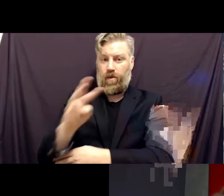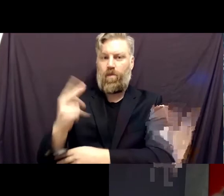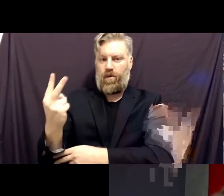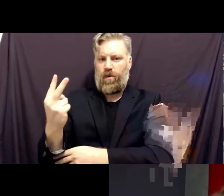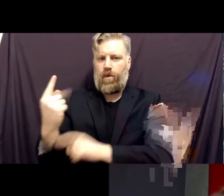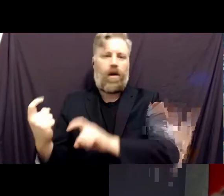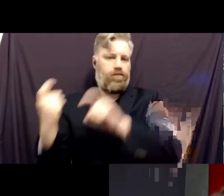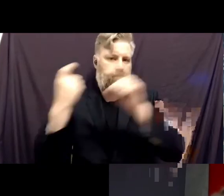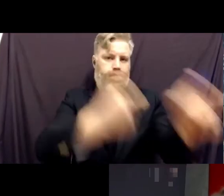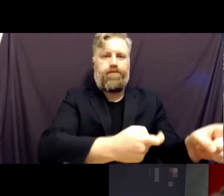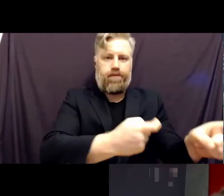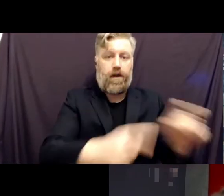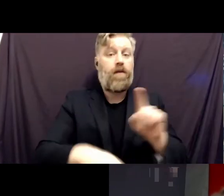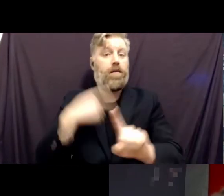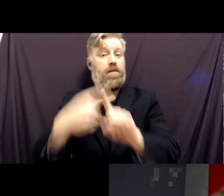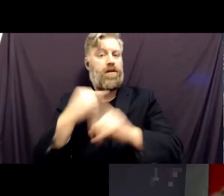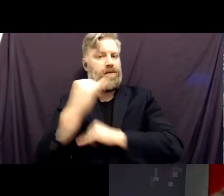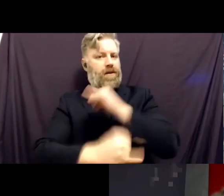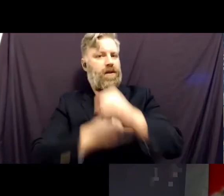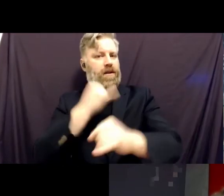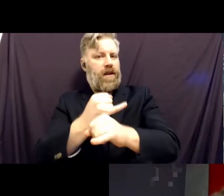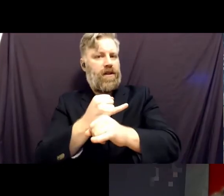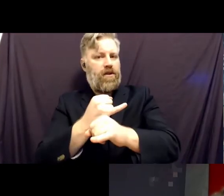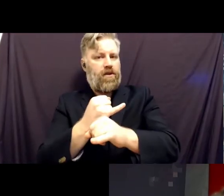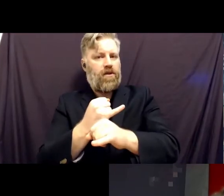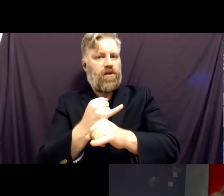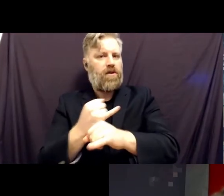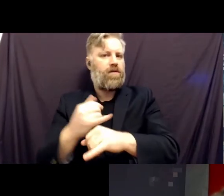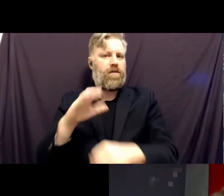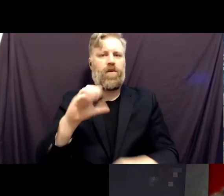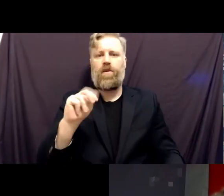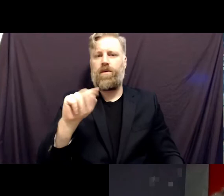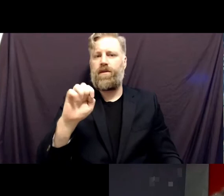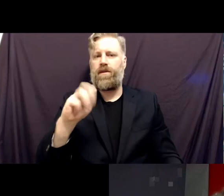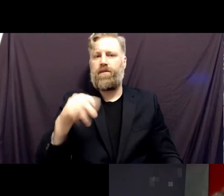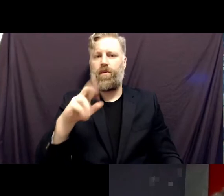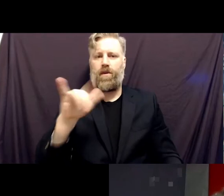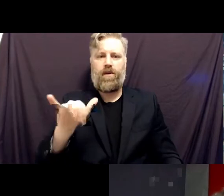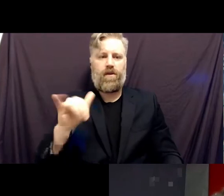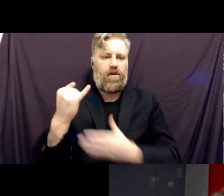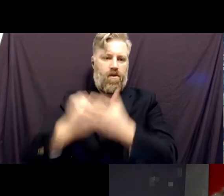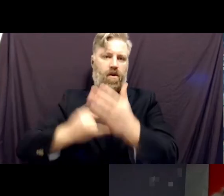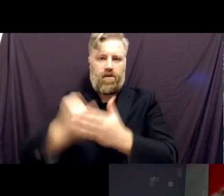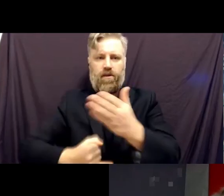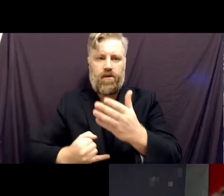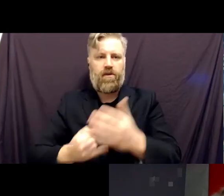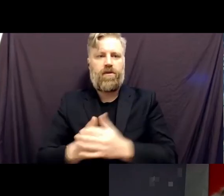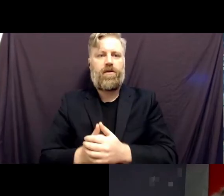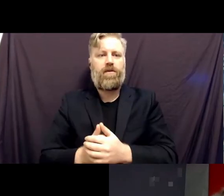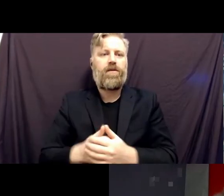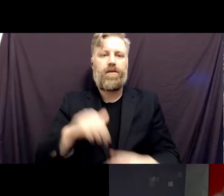significant collection of international contemporary art to the renowned